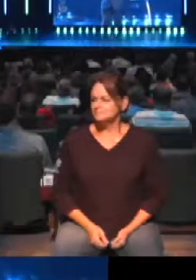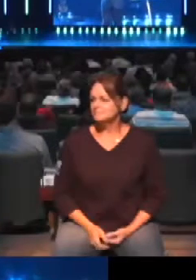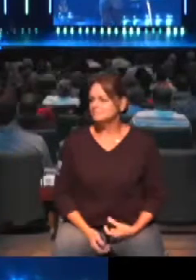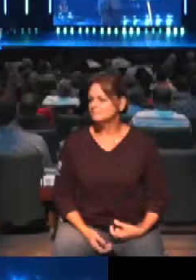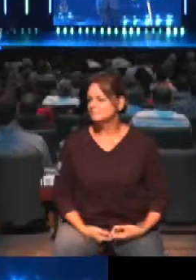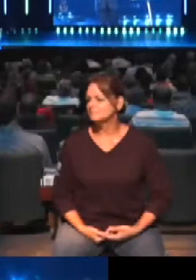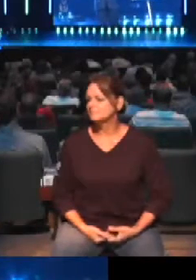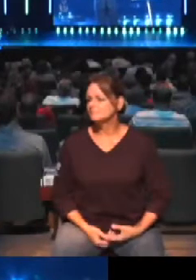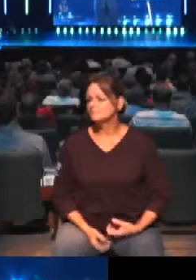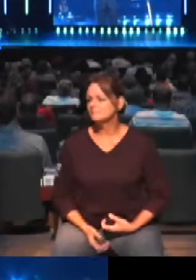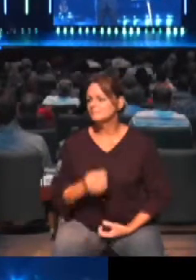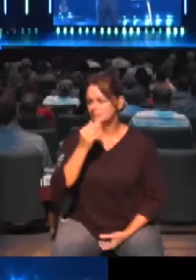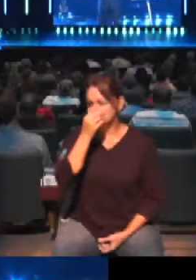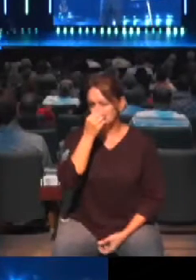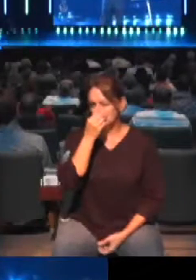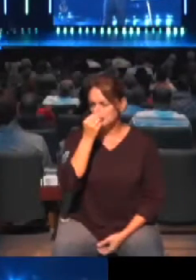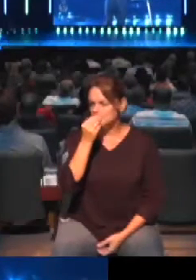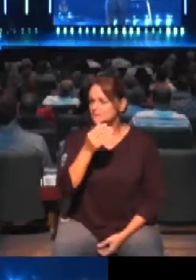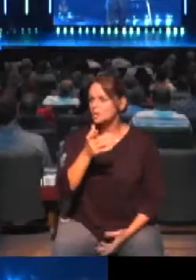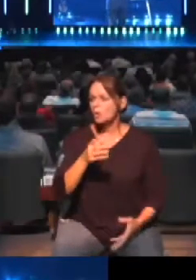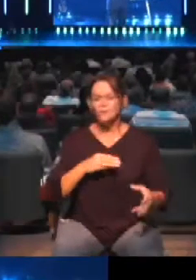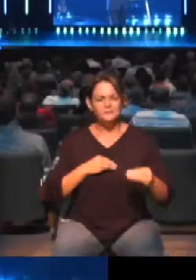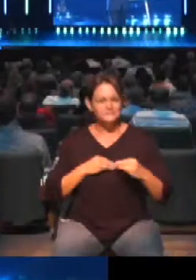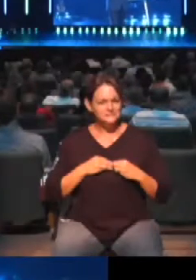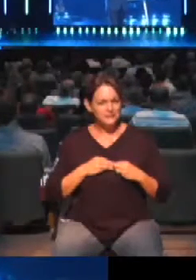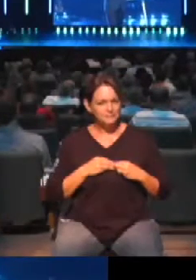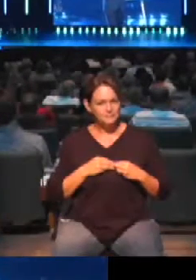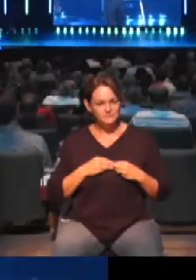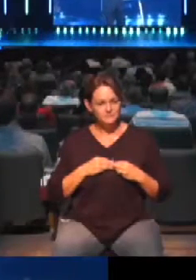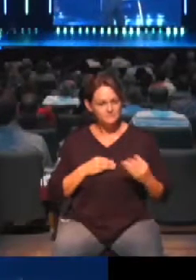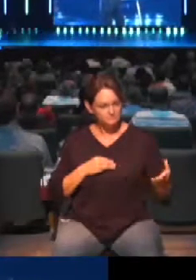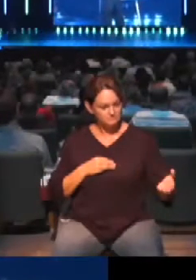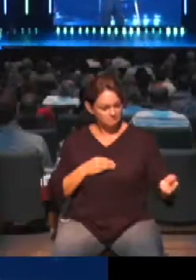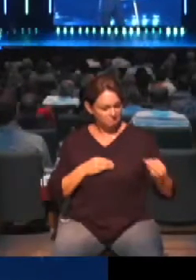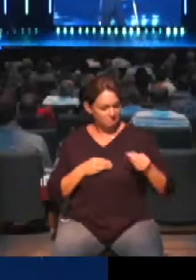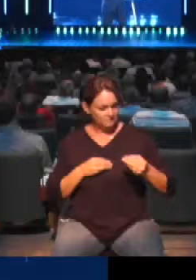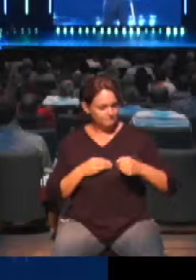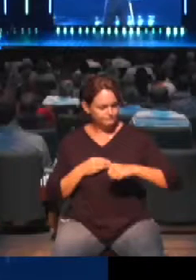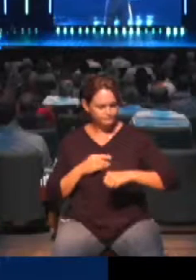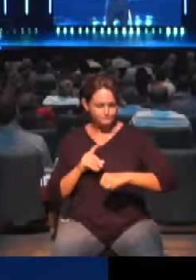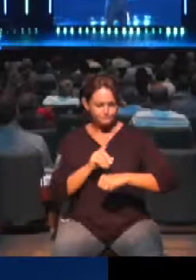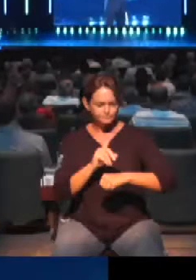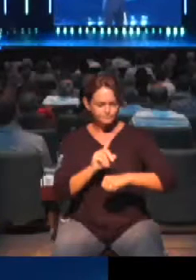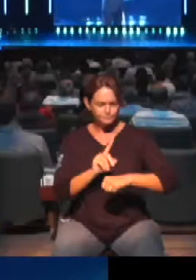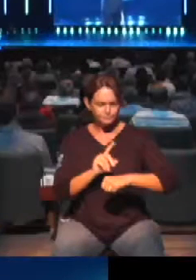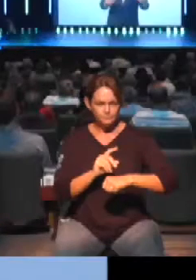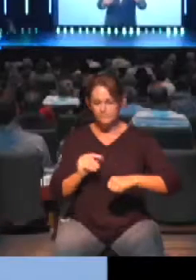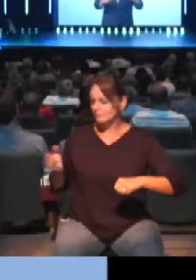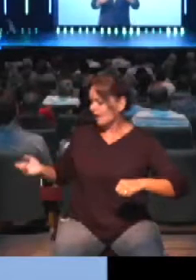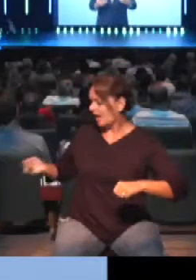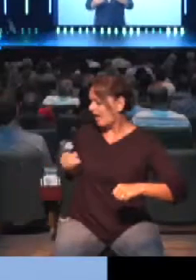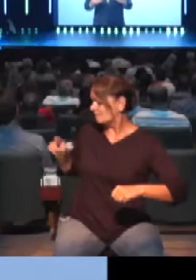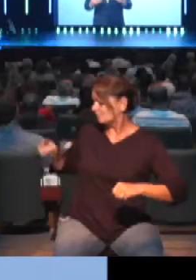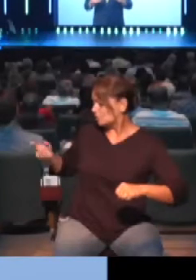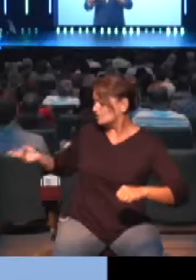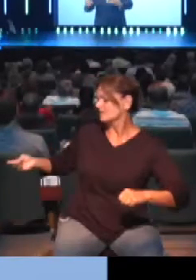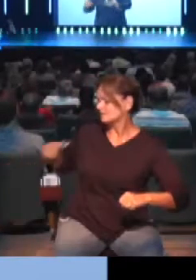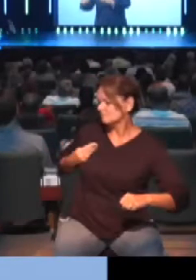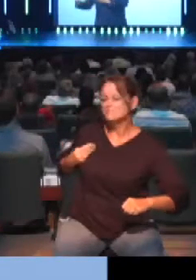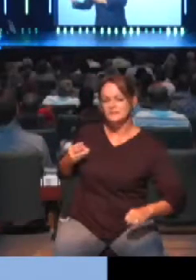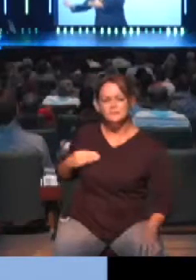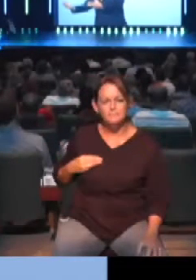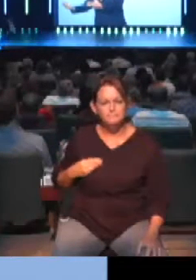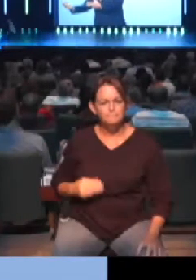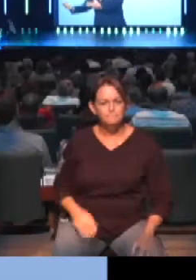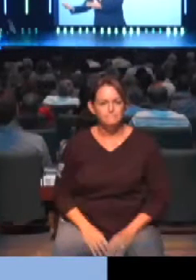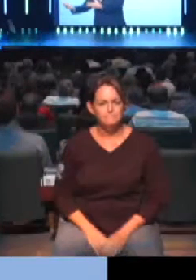and his offering. He did not receive Cain and his offering. So we need to go into this a little more theologically. There are some things that God